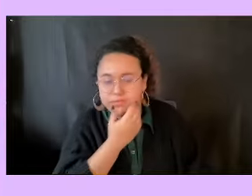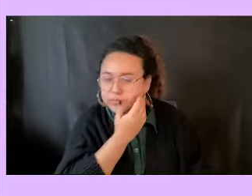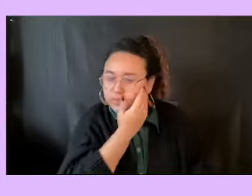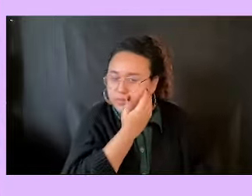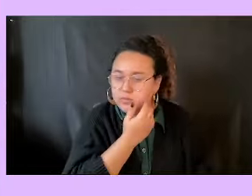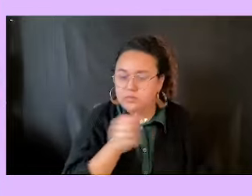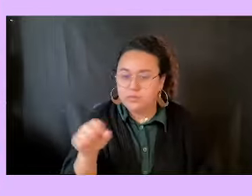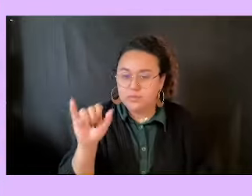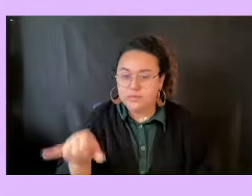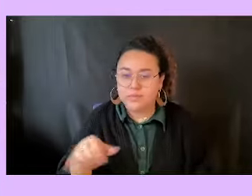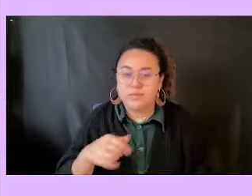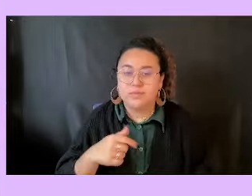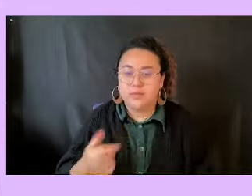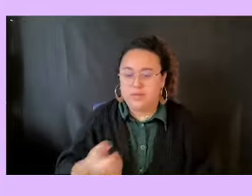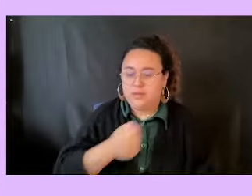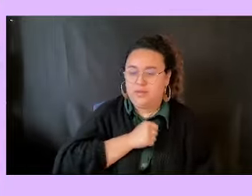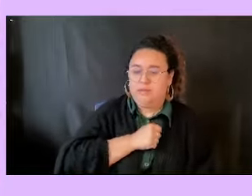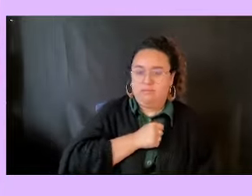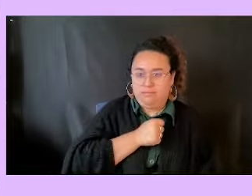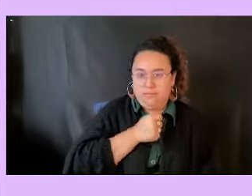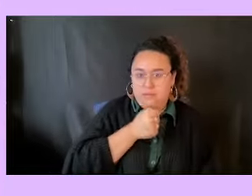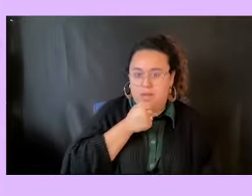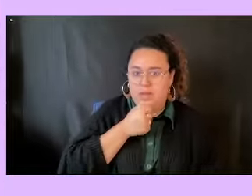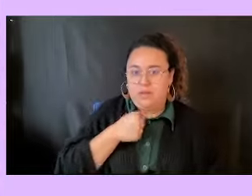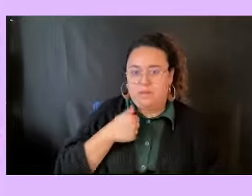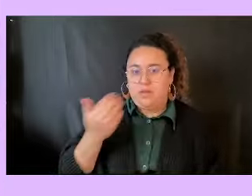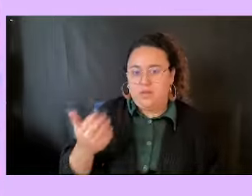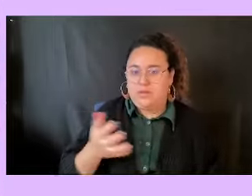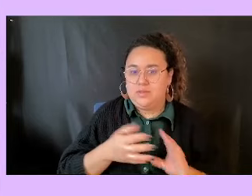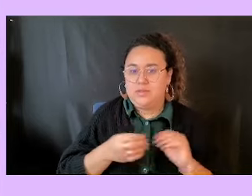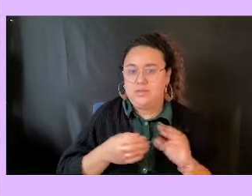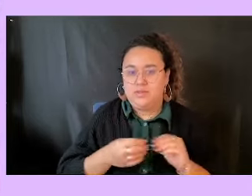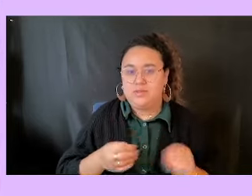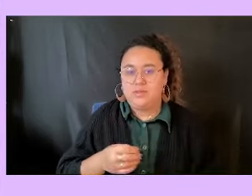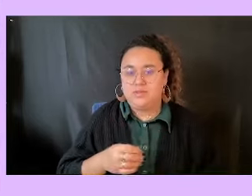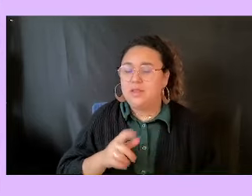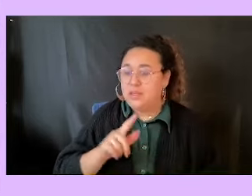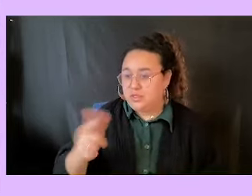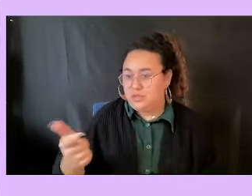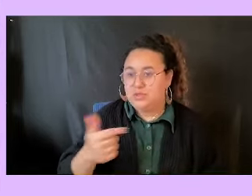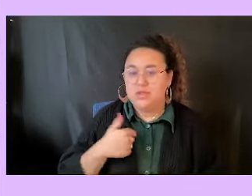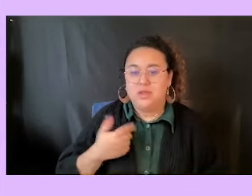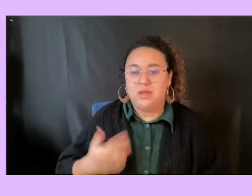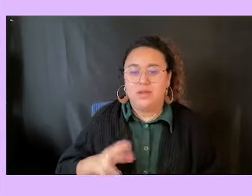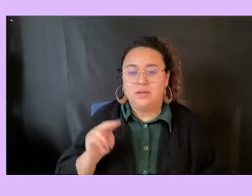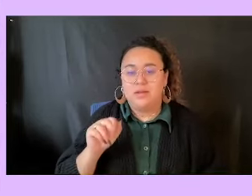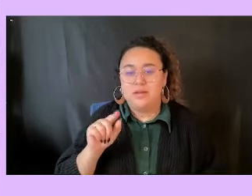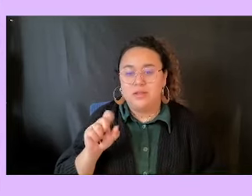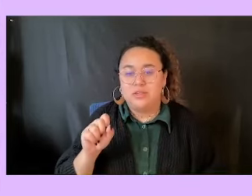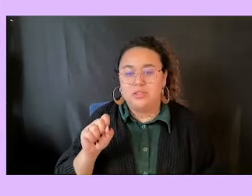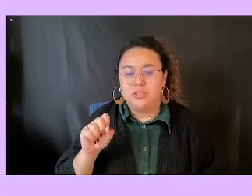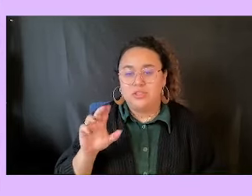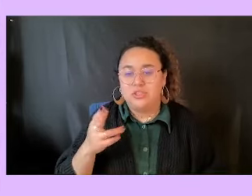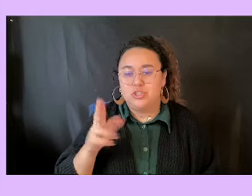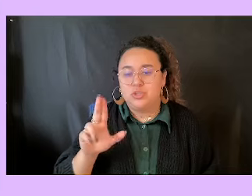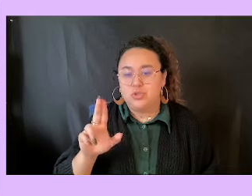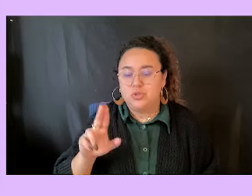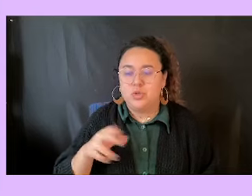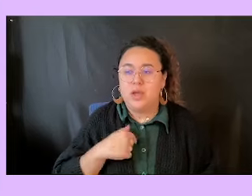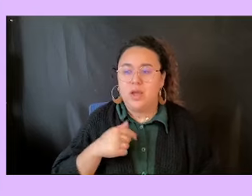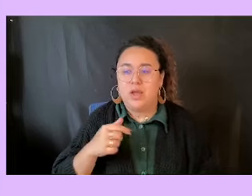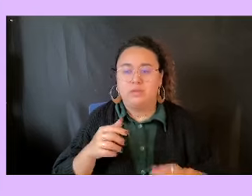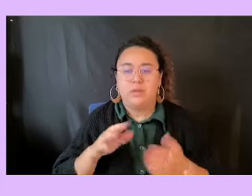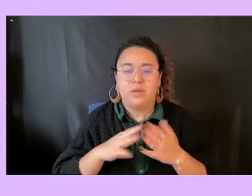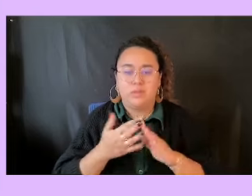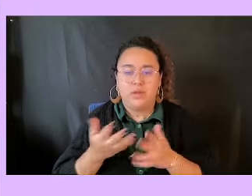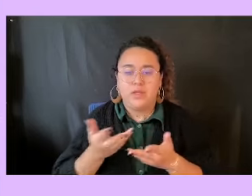Yeah, I was just handed a mic, so. Fantastic. I'll go. Then it's your turn. Yeah, great. I'm Nate Hsu. I'm the Community Engagement Manager for Arts Boston, and as part of that, I